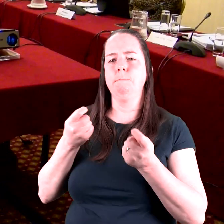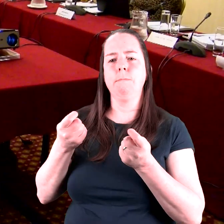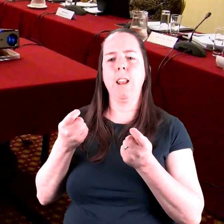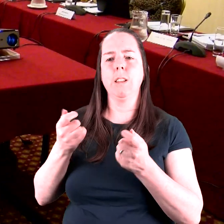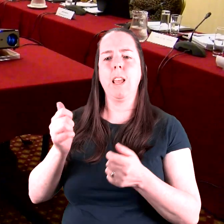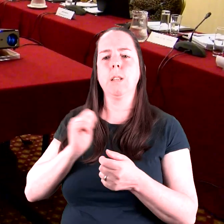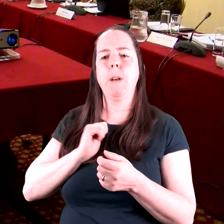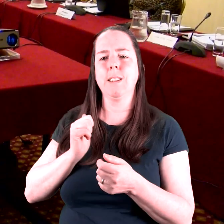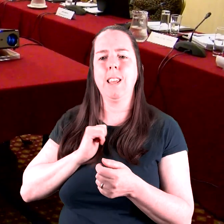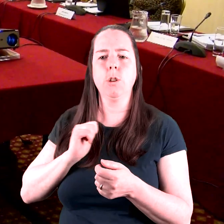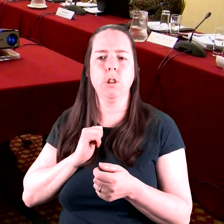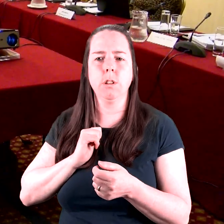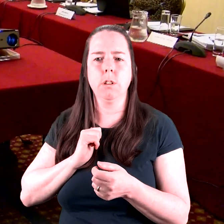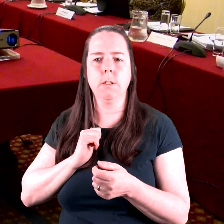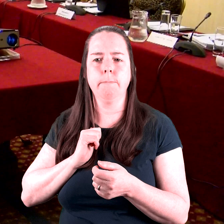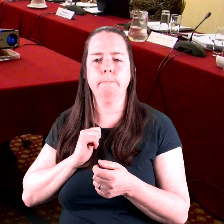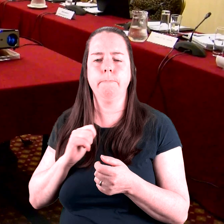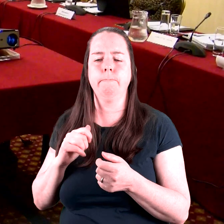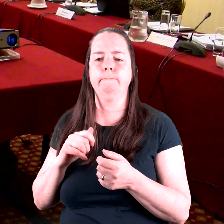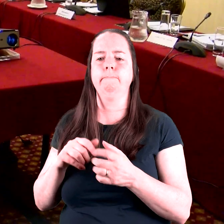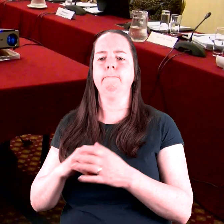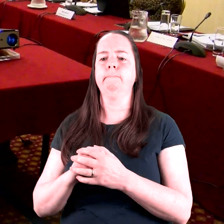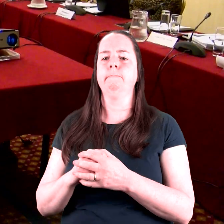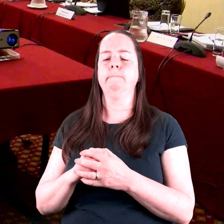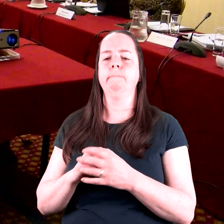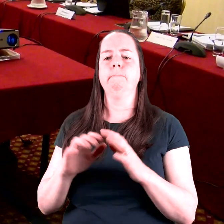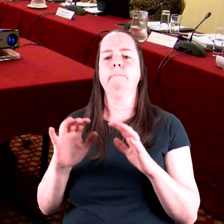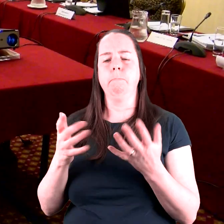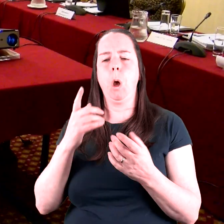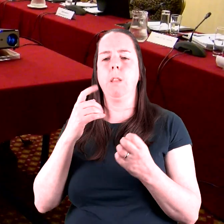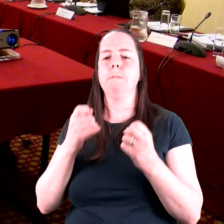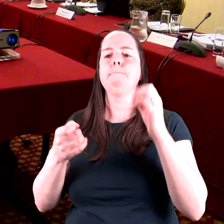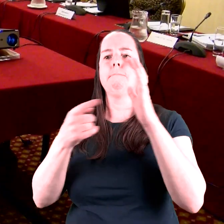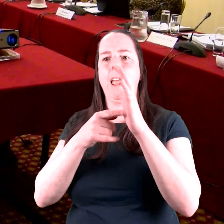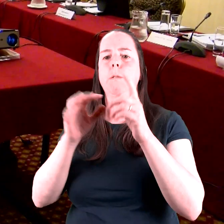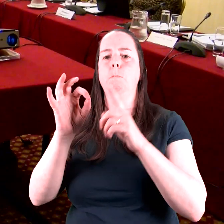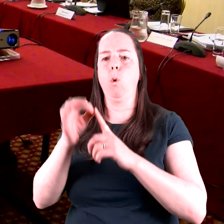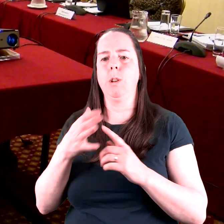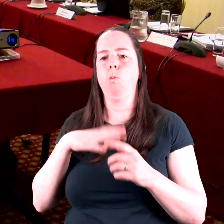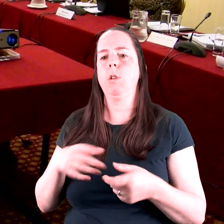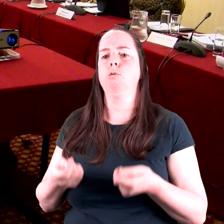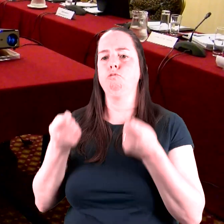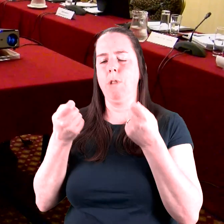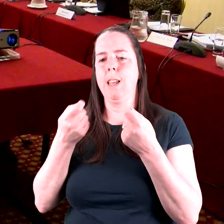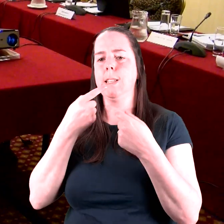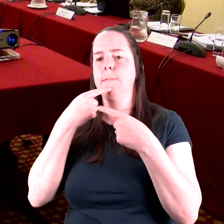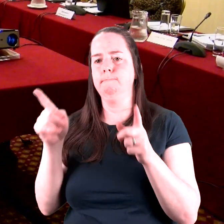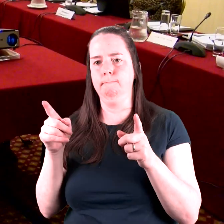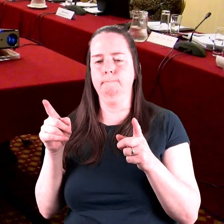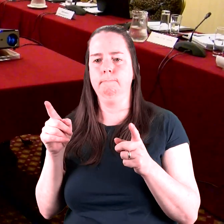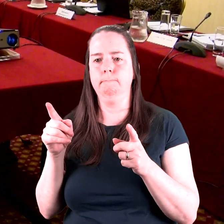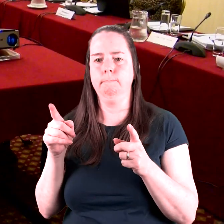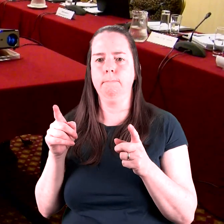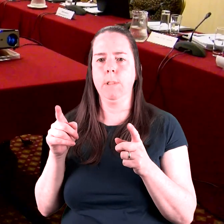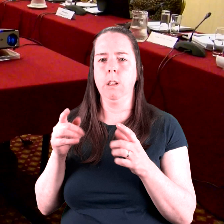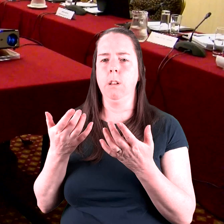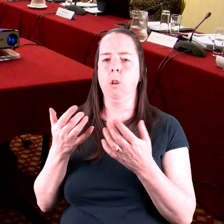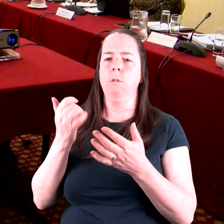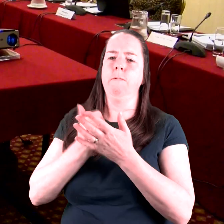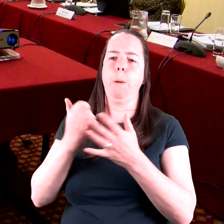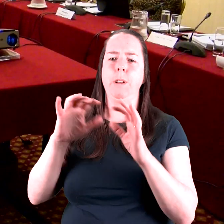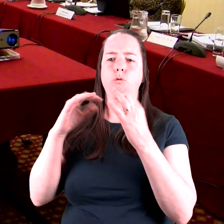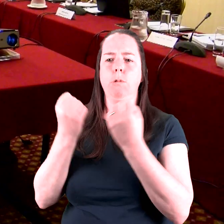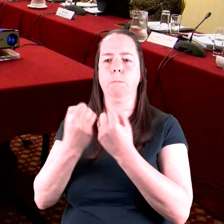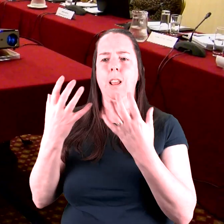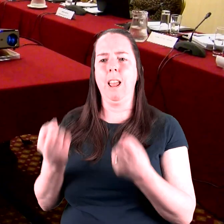there's managing expectations around that. But the main point I wanted to make was, with all these